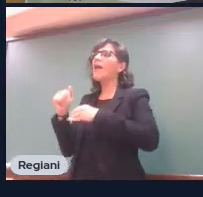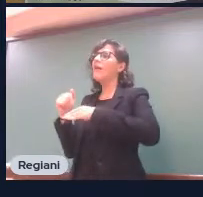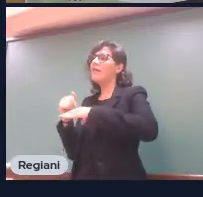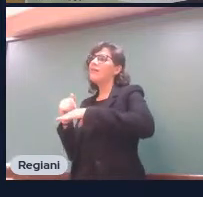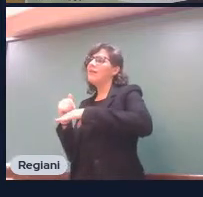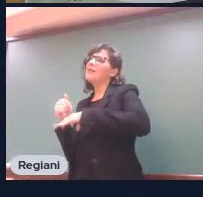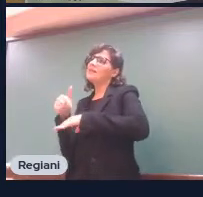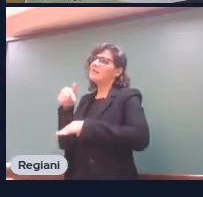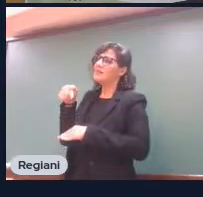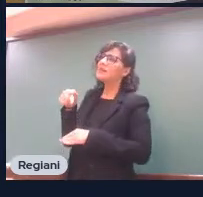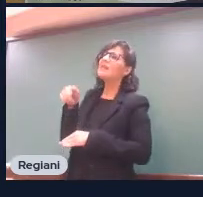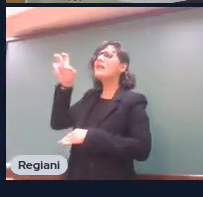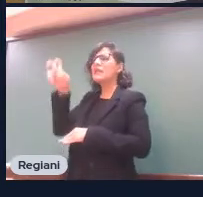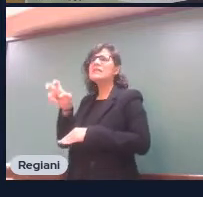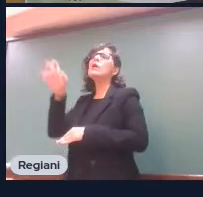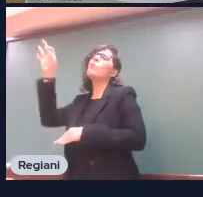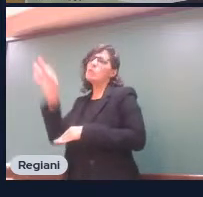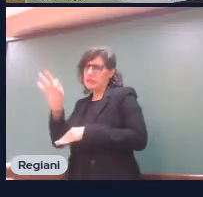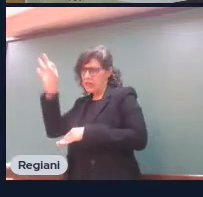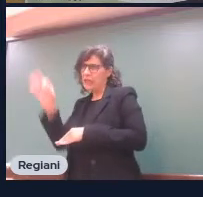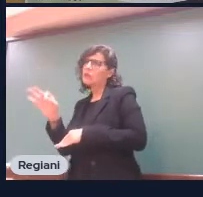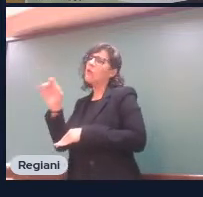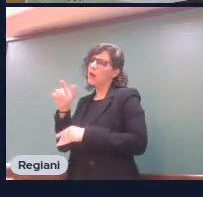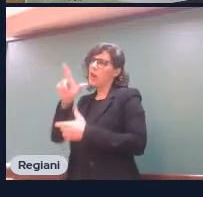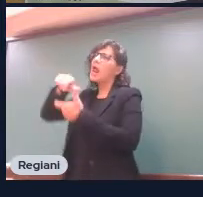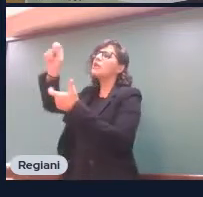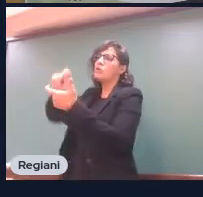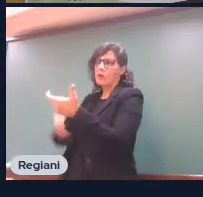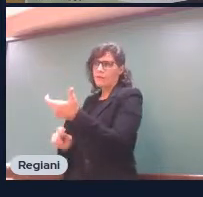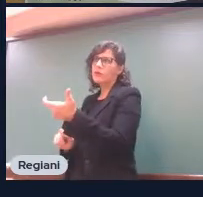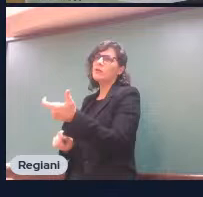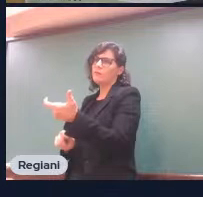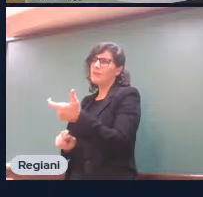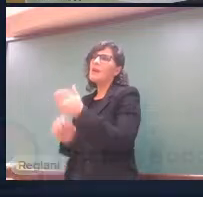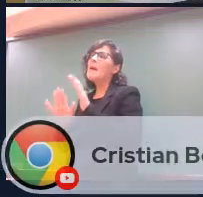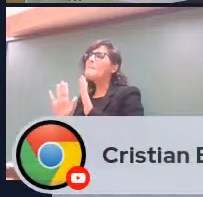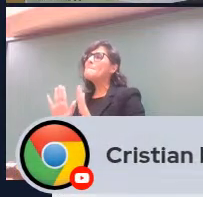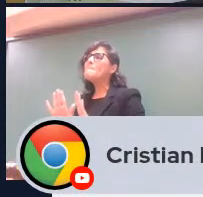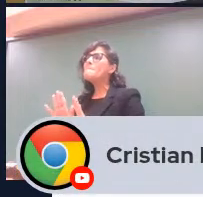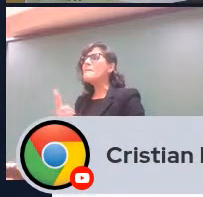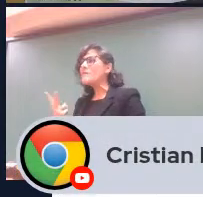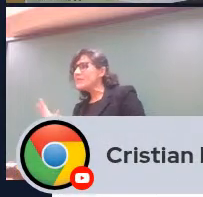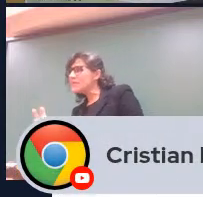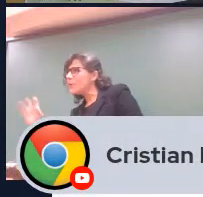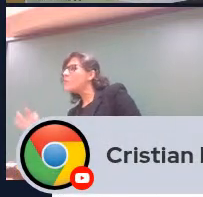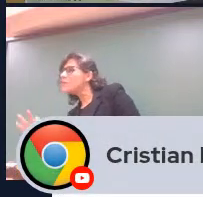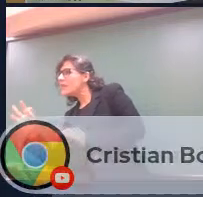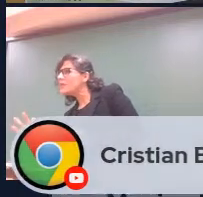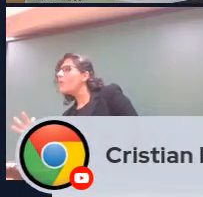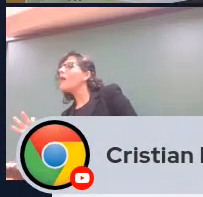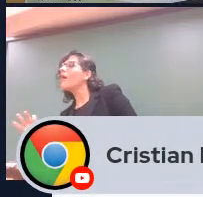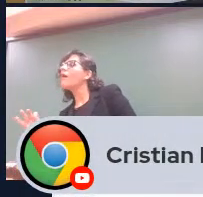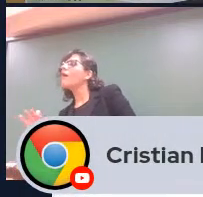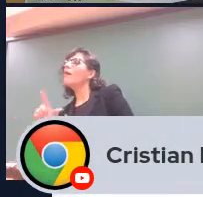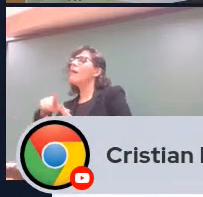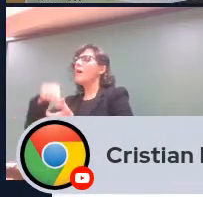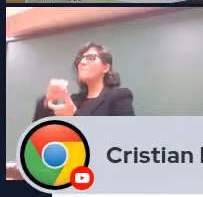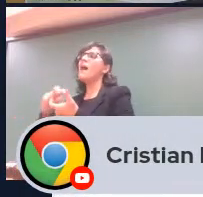with meta-lexicography. Bottom line, very few people are doing what I'm doing. I'm currently doing that